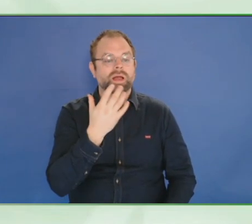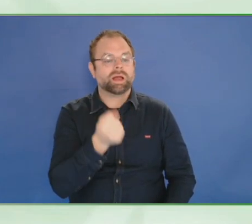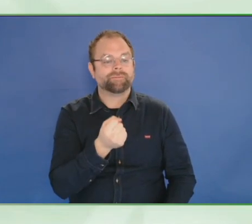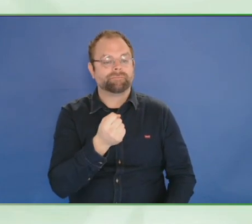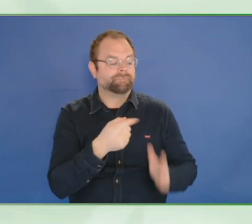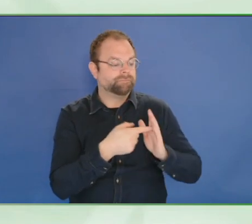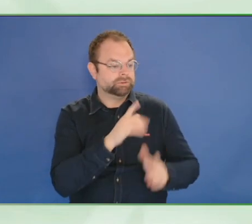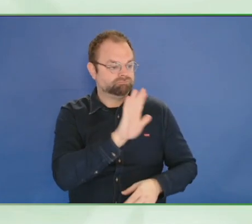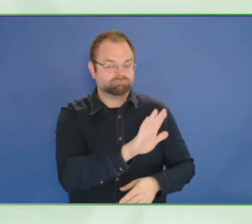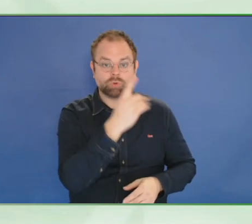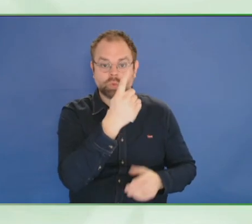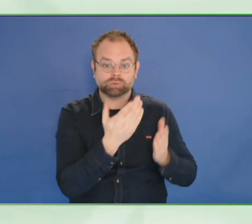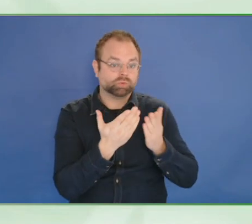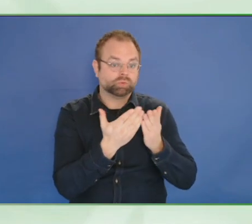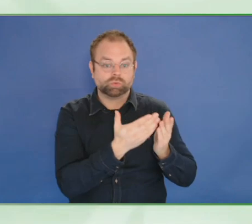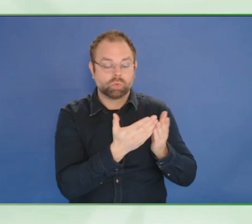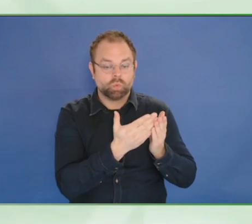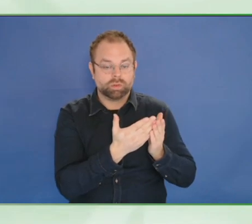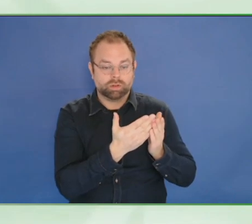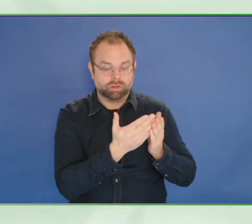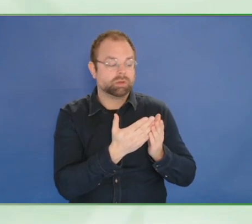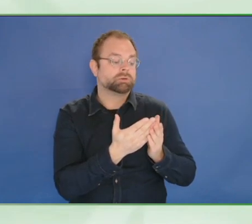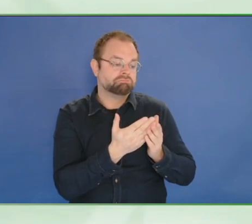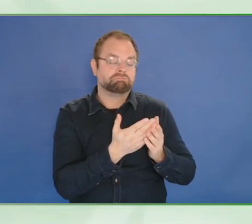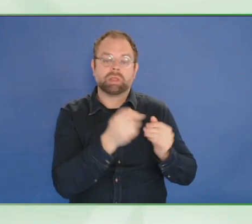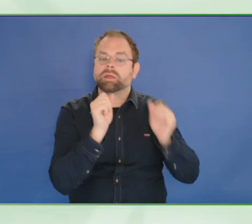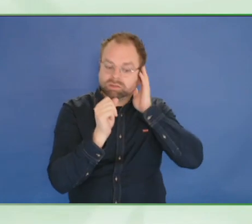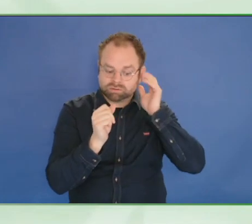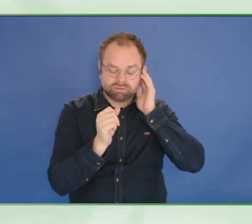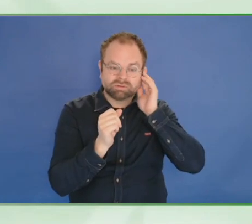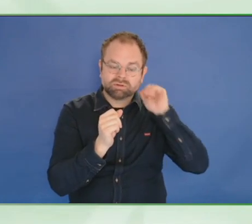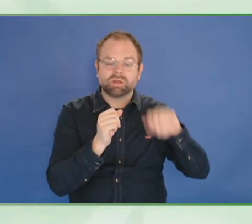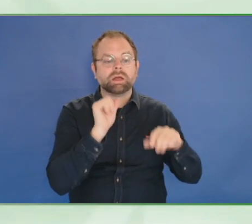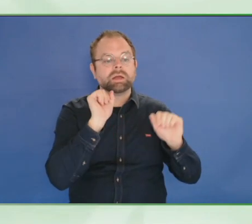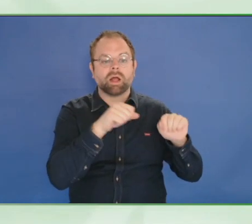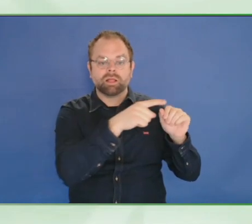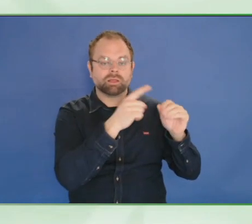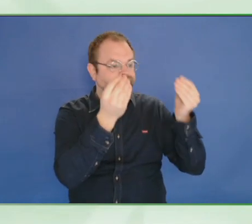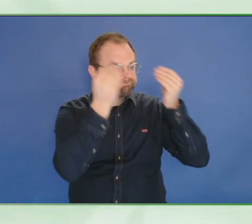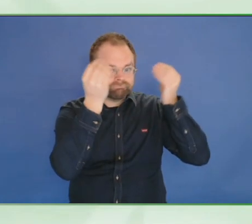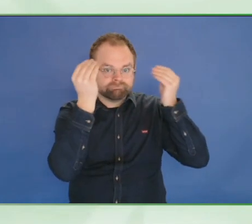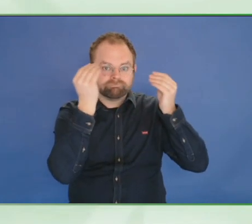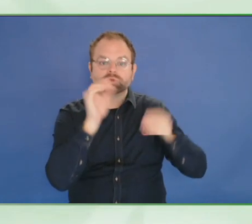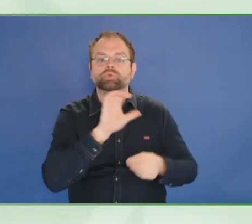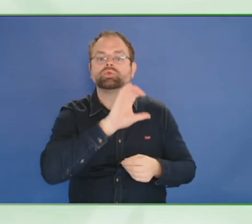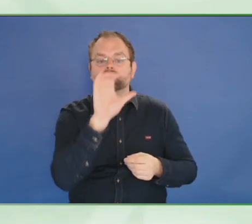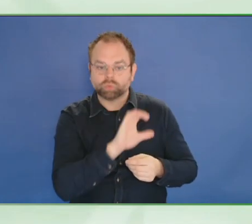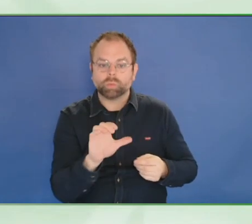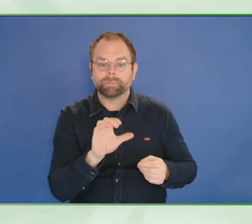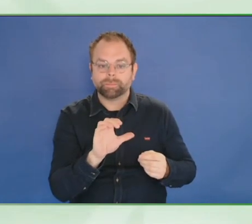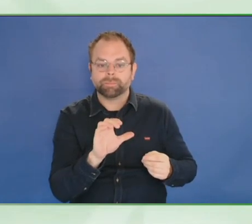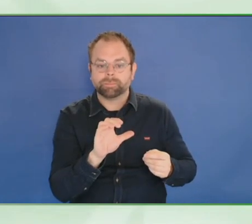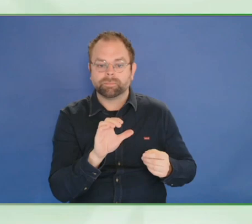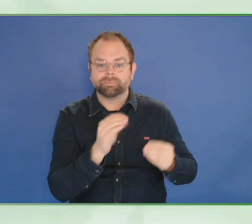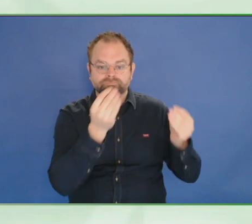through Zoom, but we face difficulties through connections because marginalized area didn't have